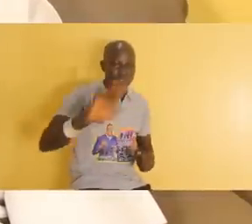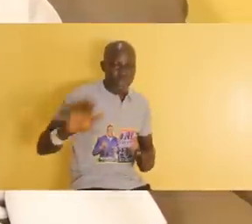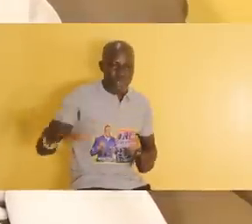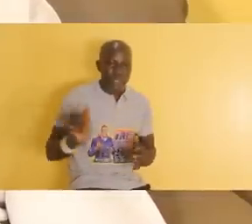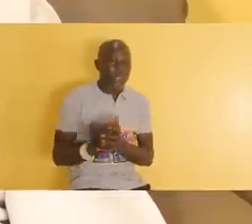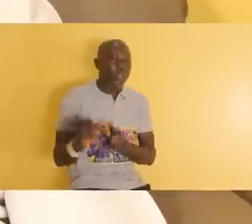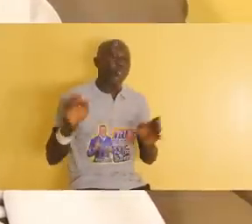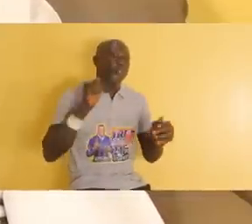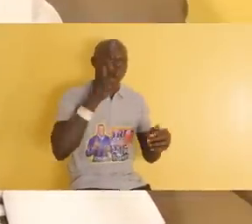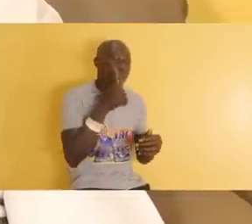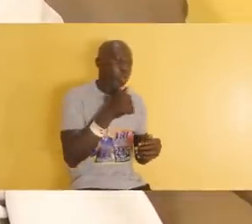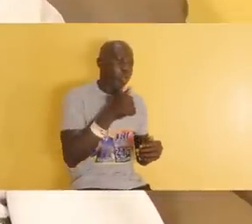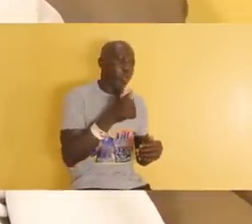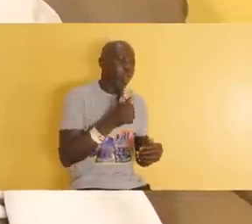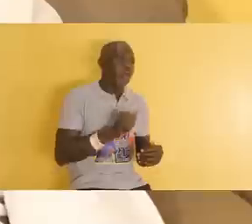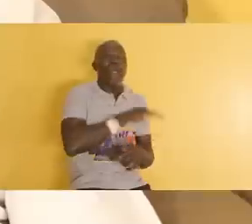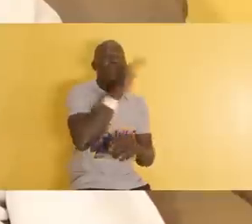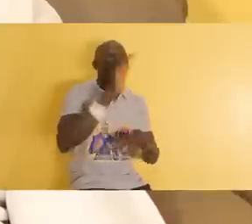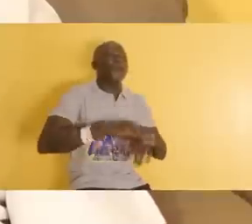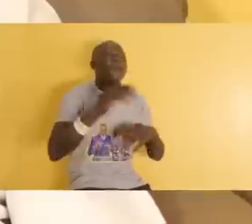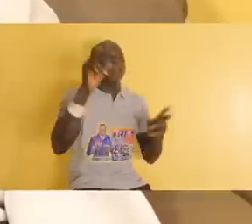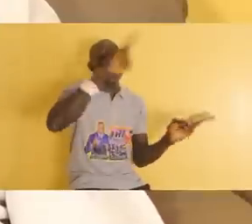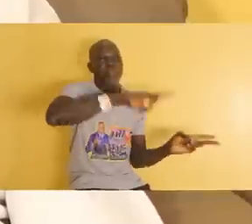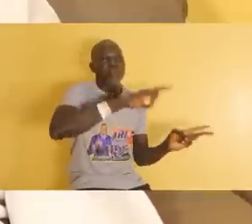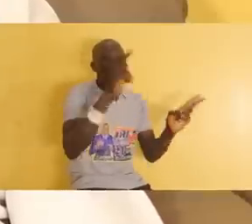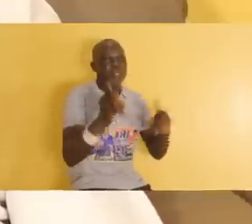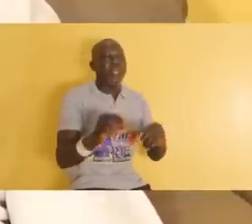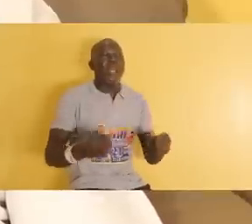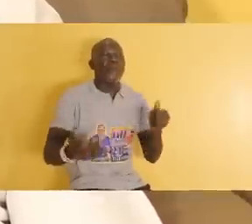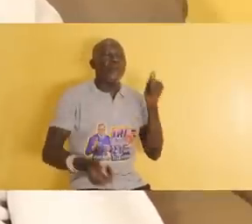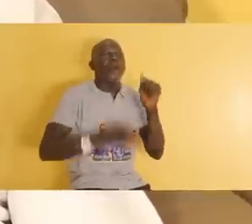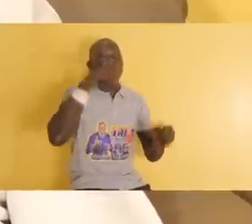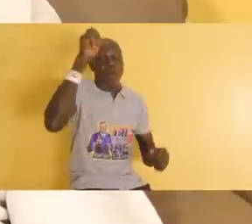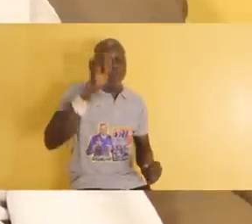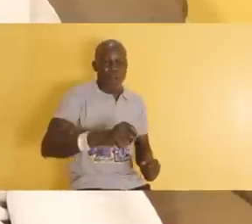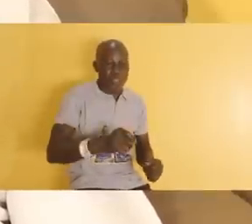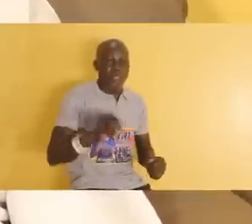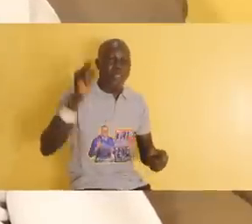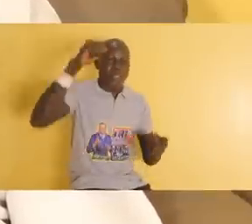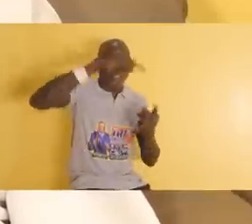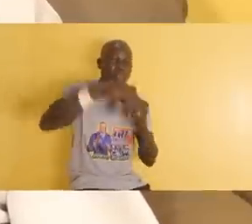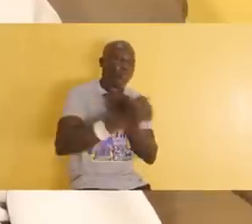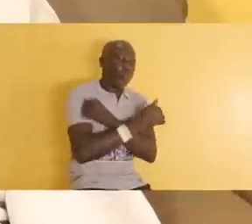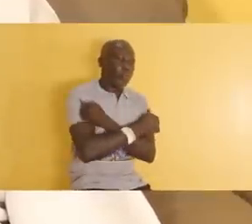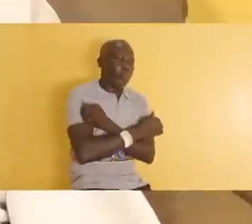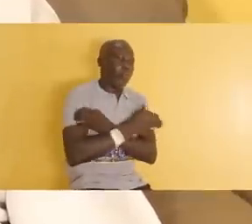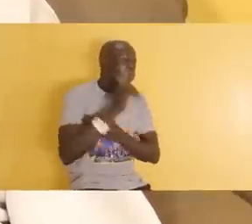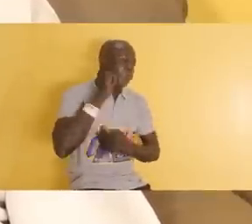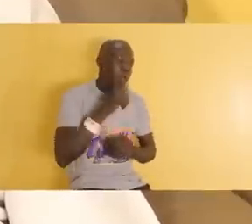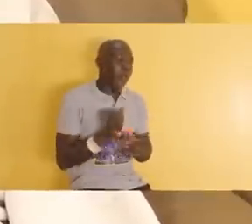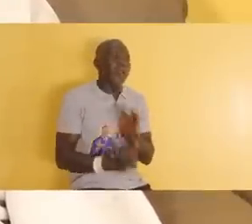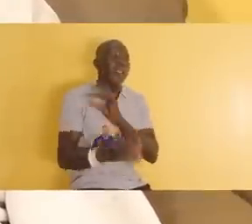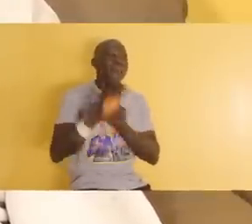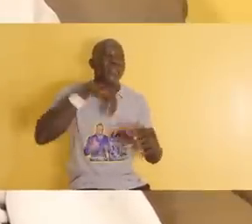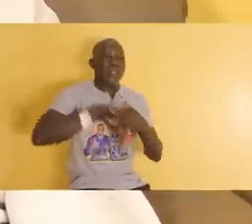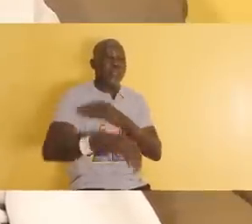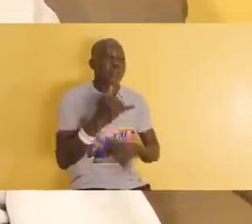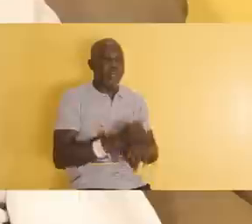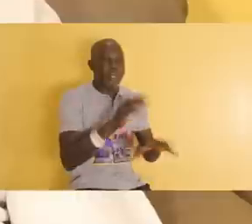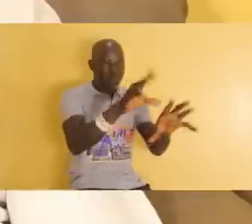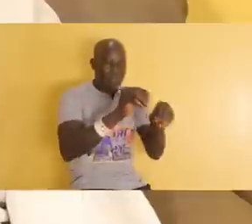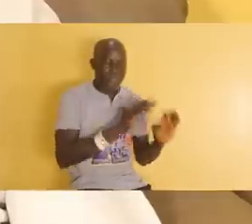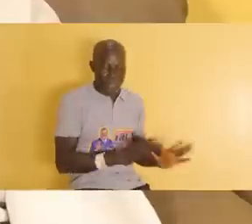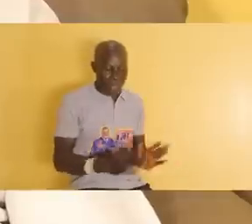children tomorrow, like you saw from tonight, to my bona, which will be far better. Since tomorrow morning, if anybody knows, get